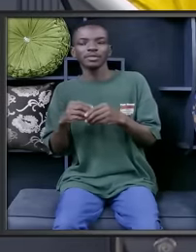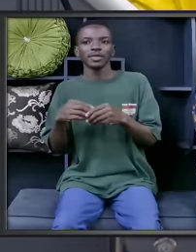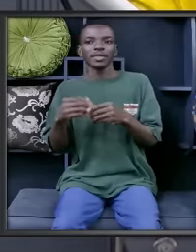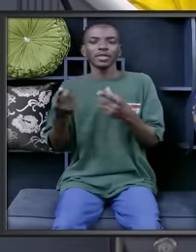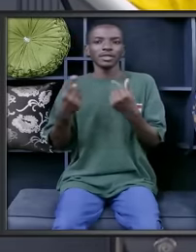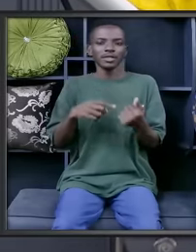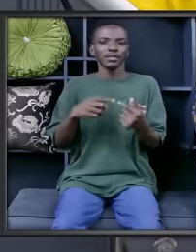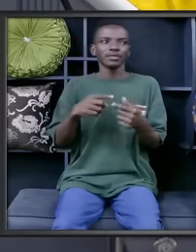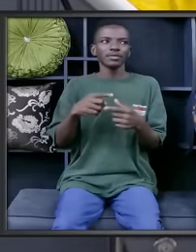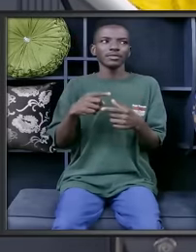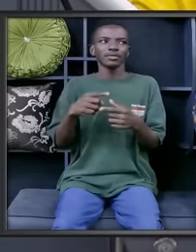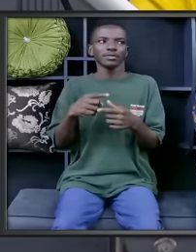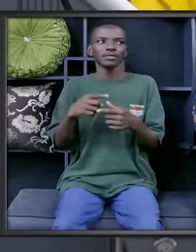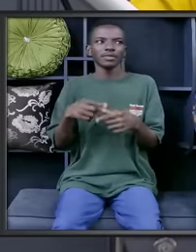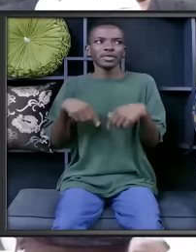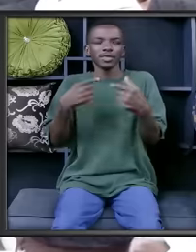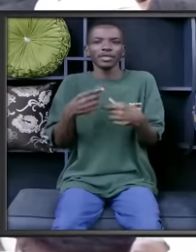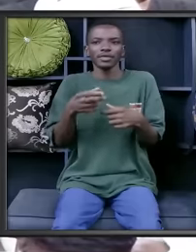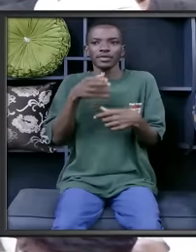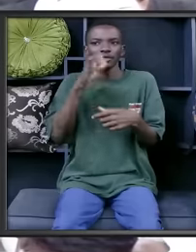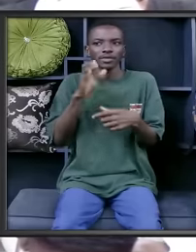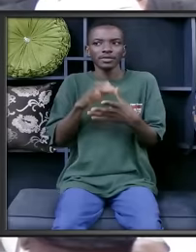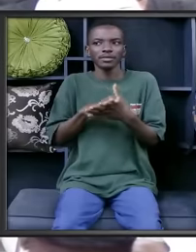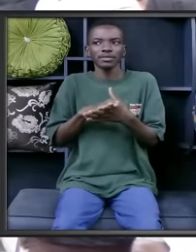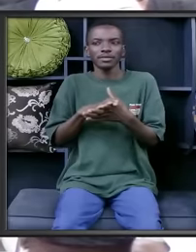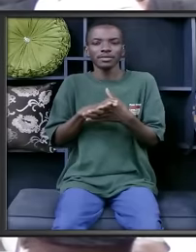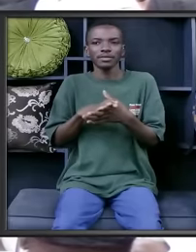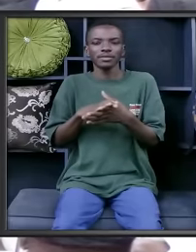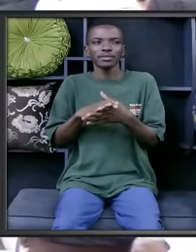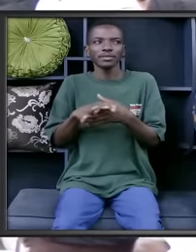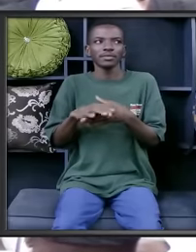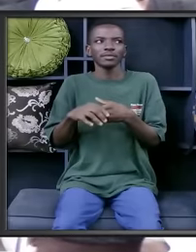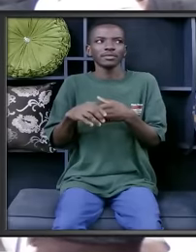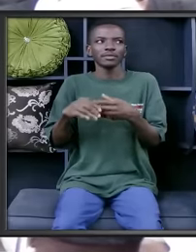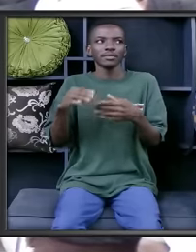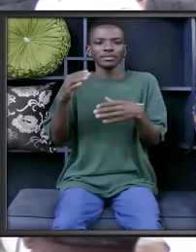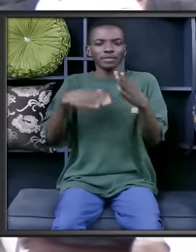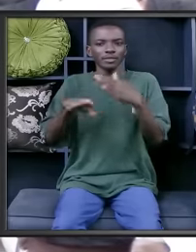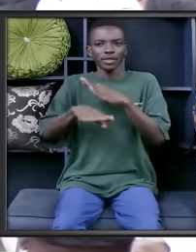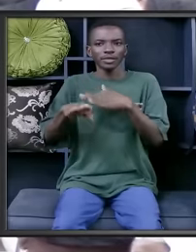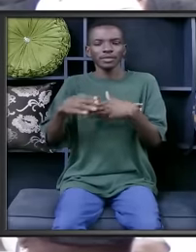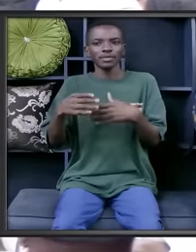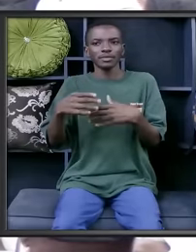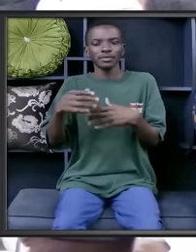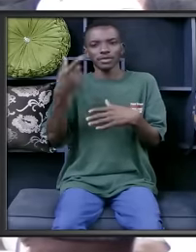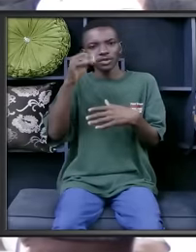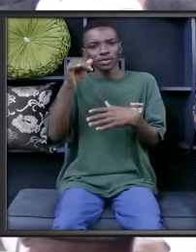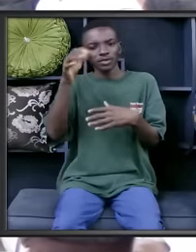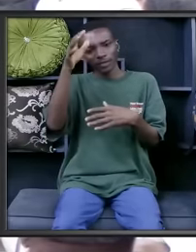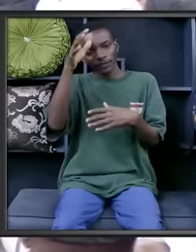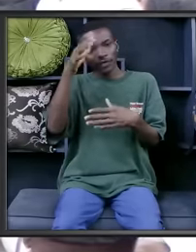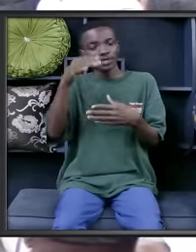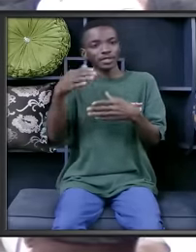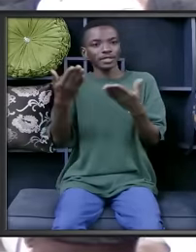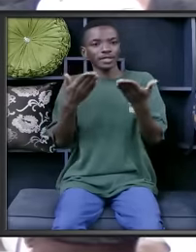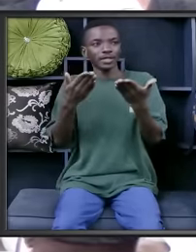and drink. Chief Eze Odono say no they drink. Say never see this type of thing before. Say Benson child, because my father served the chief because